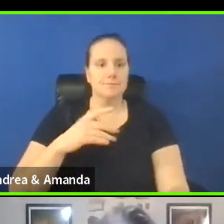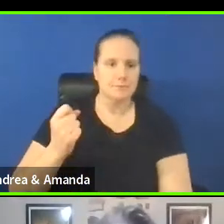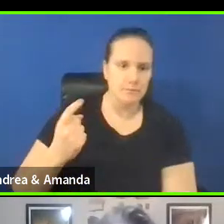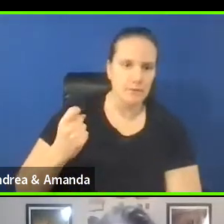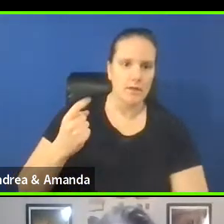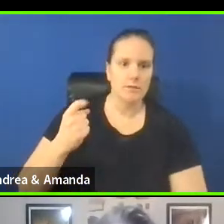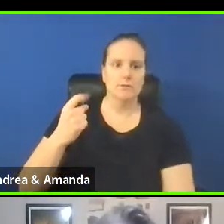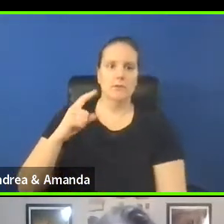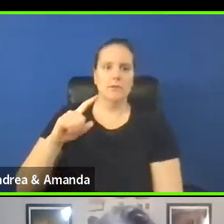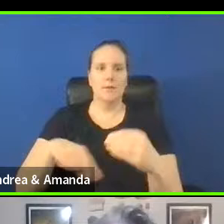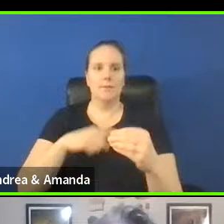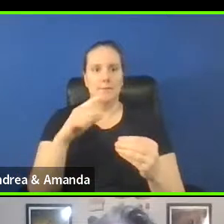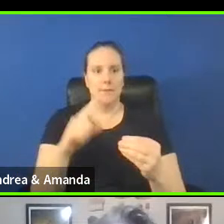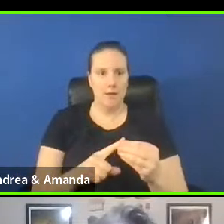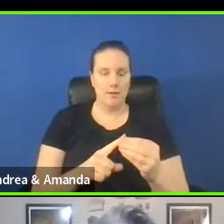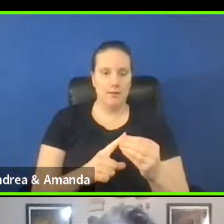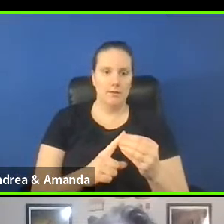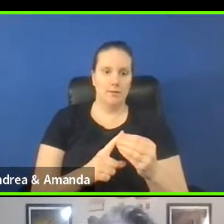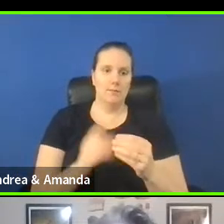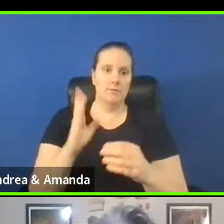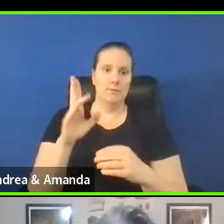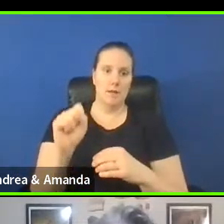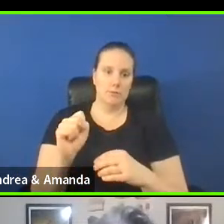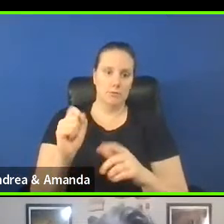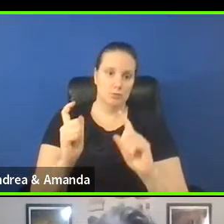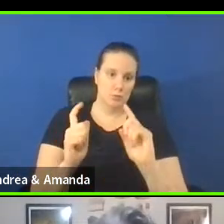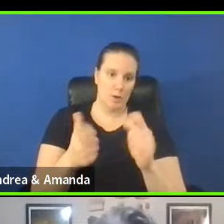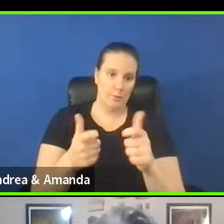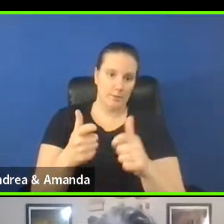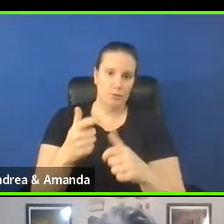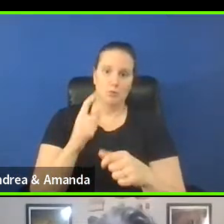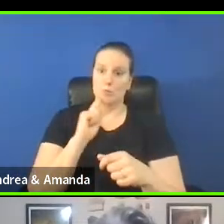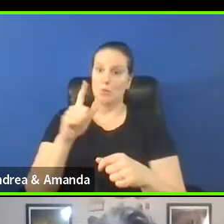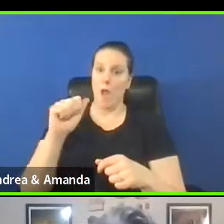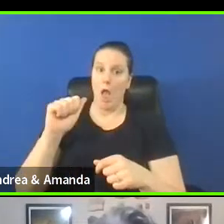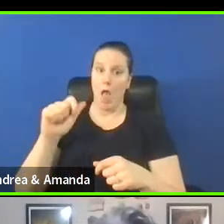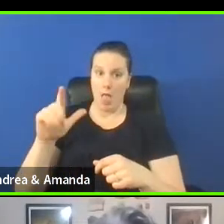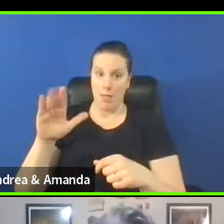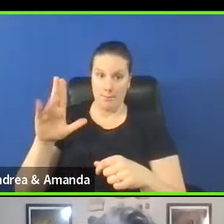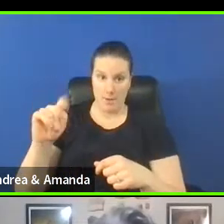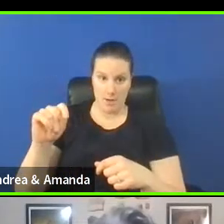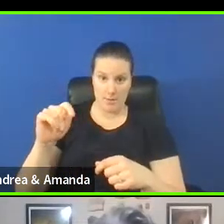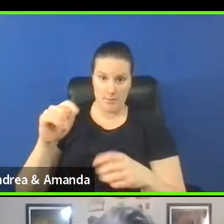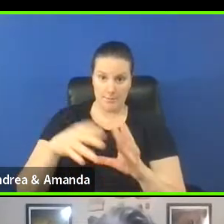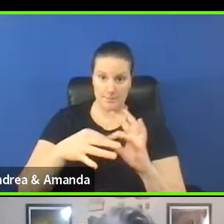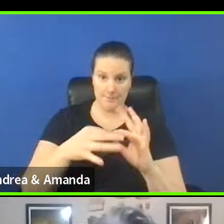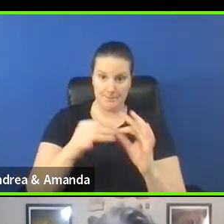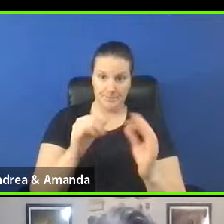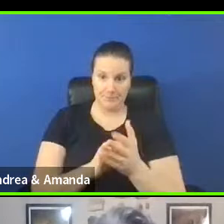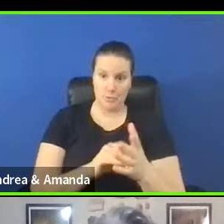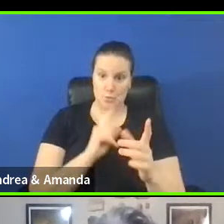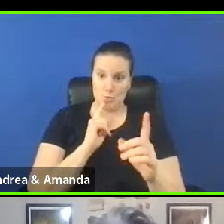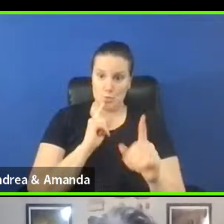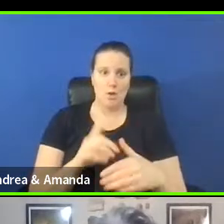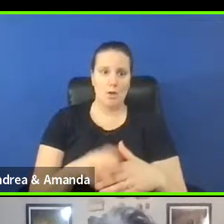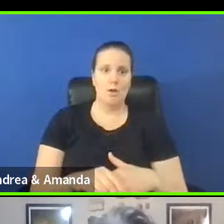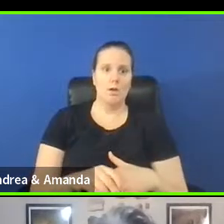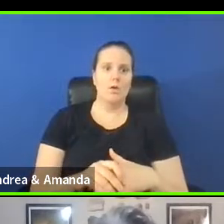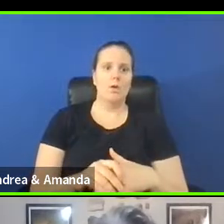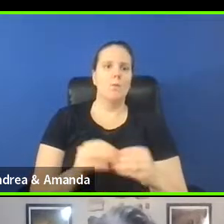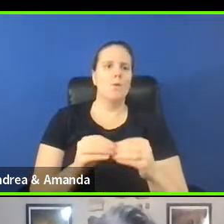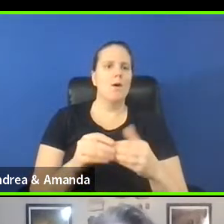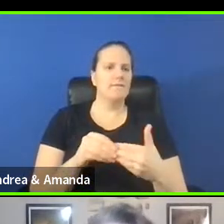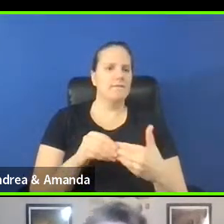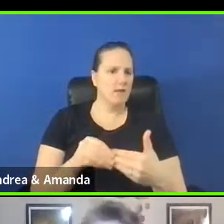understandings about bus rapid, as Albert was mentioning, true bus rapid transit, is that it's much more